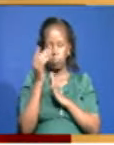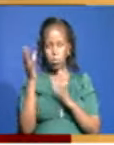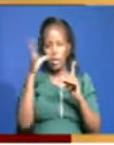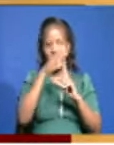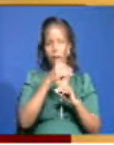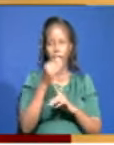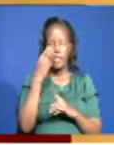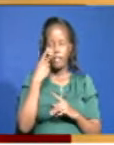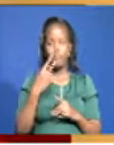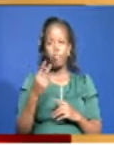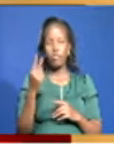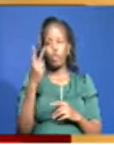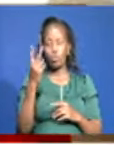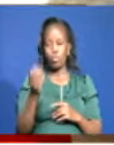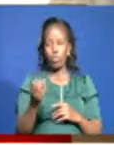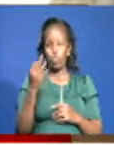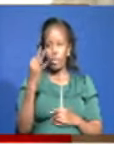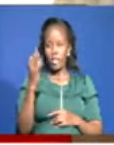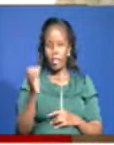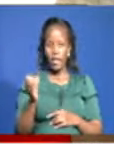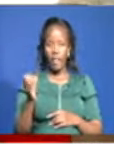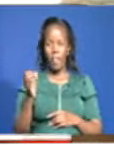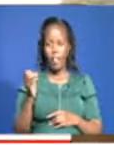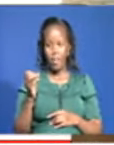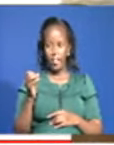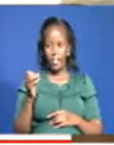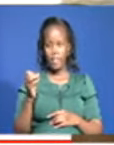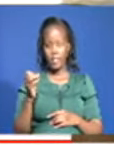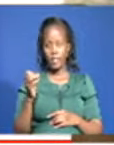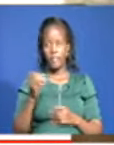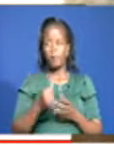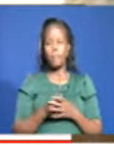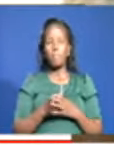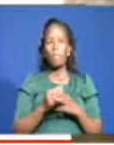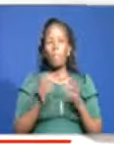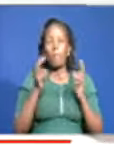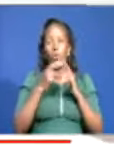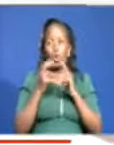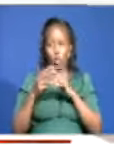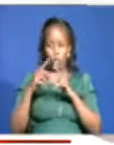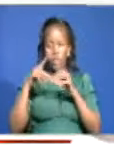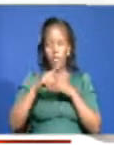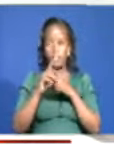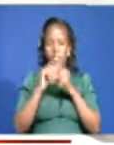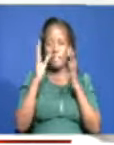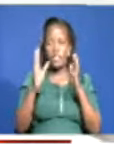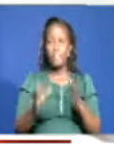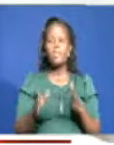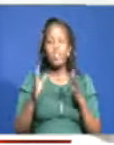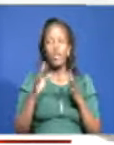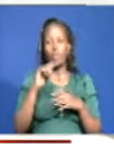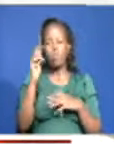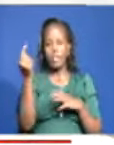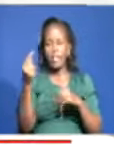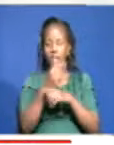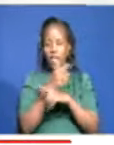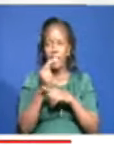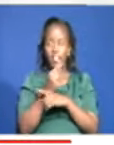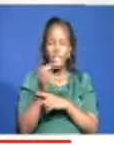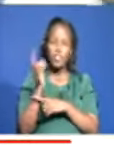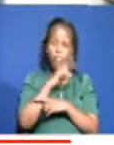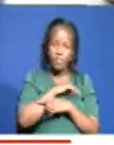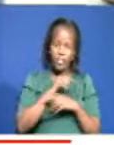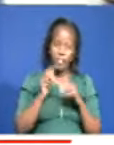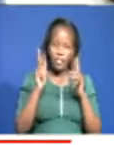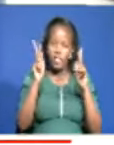agenda. Weekly for Catch reports. Of Consulting Engineers of Kenya came to an end in Kisumu. The attending engineering professionals pinpointed an